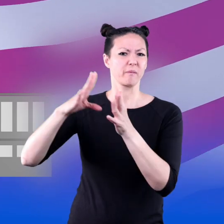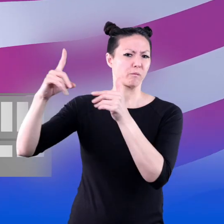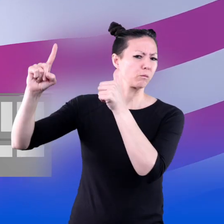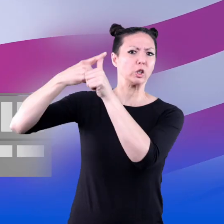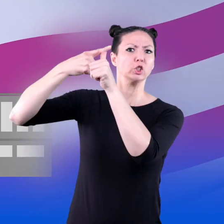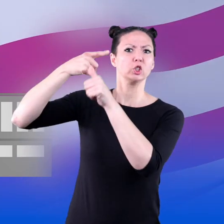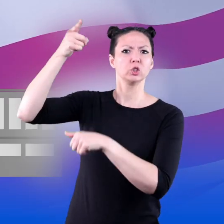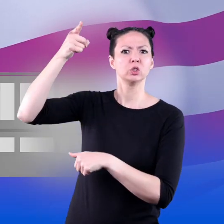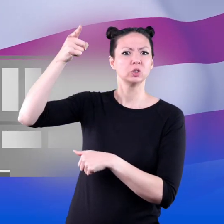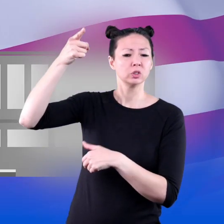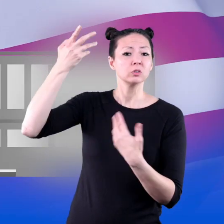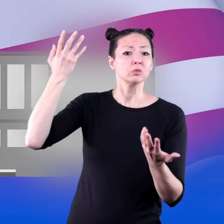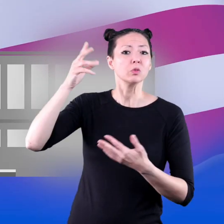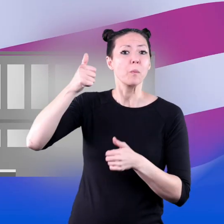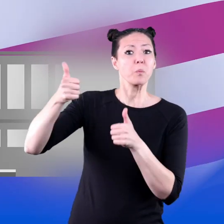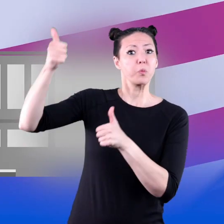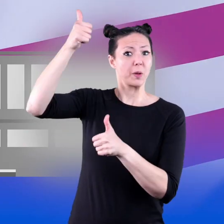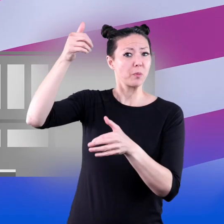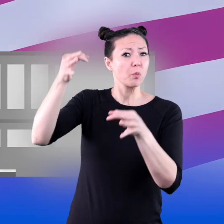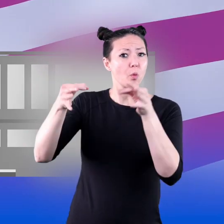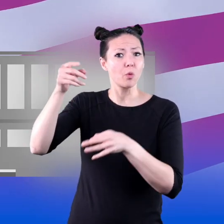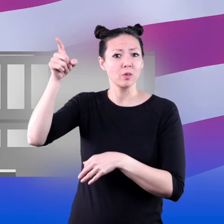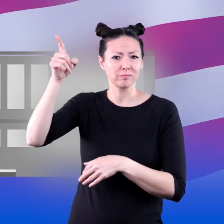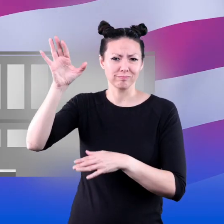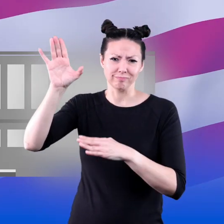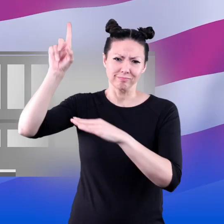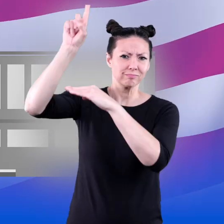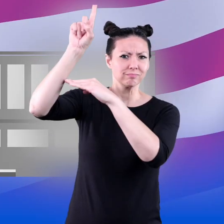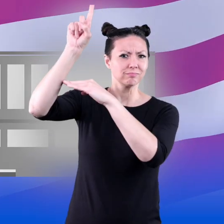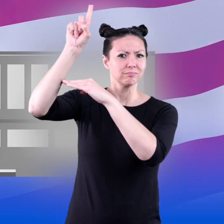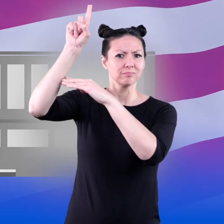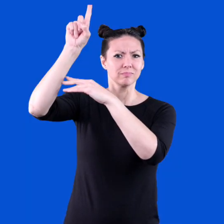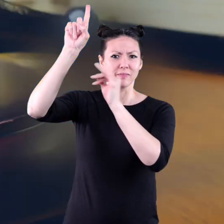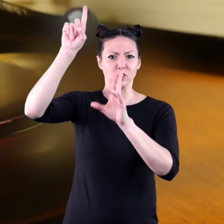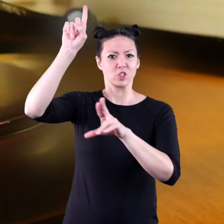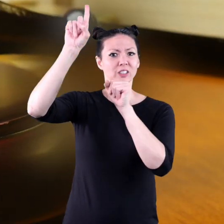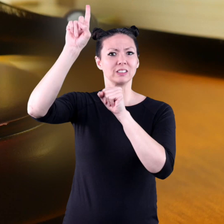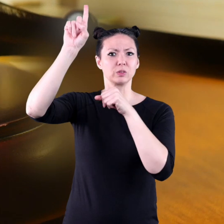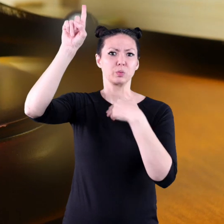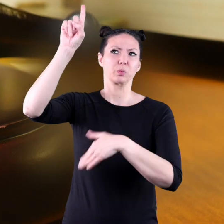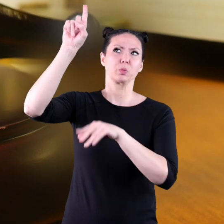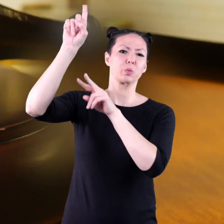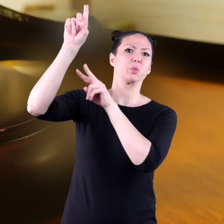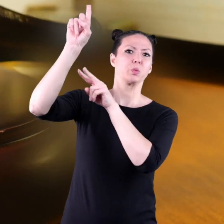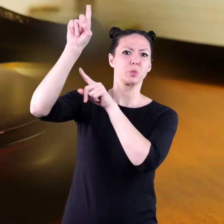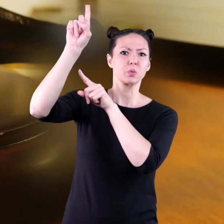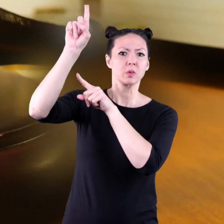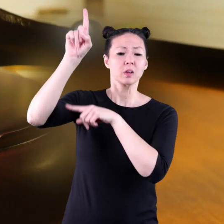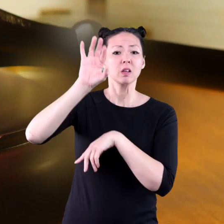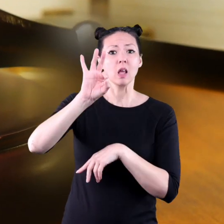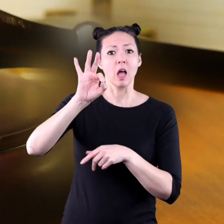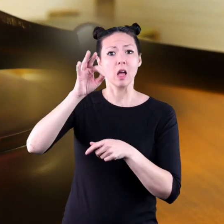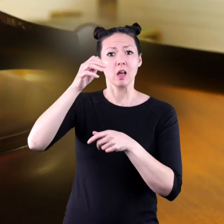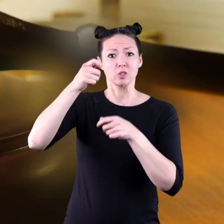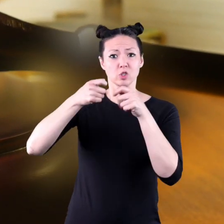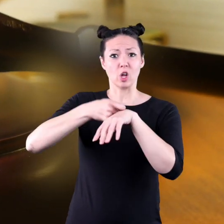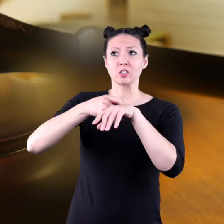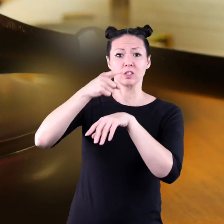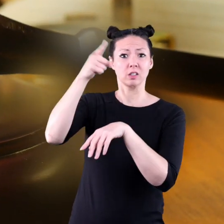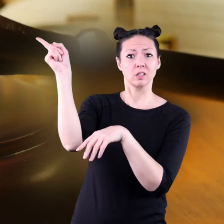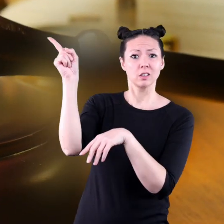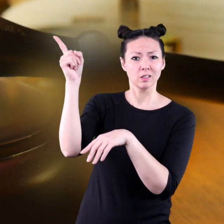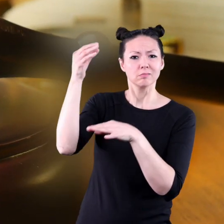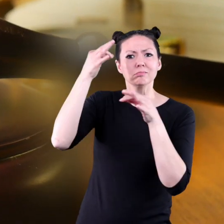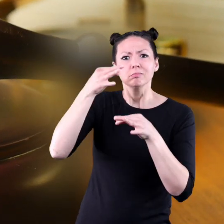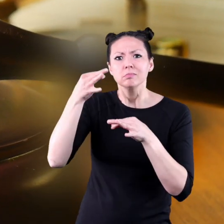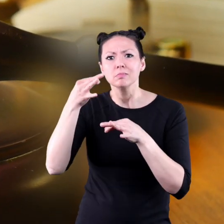the Supreme Court is the highest-ranking court in the United States. The 9 judges make sure that any new laws or existing